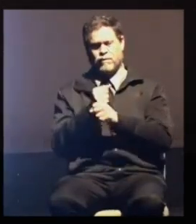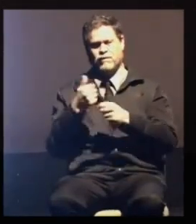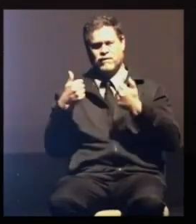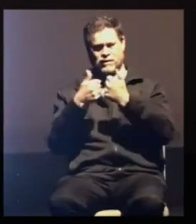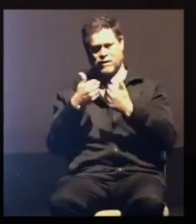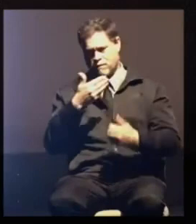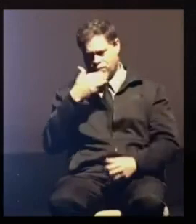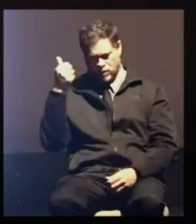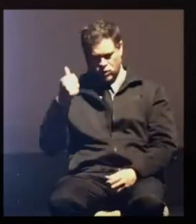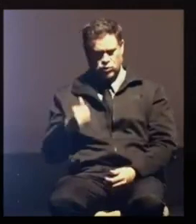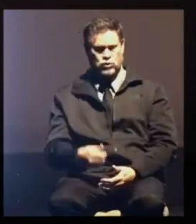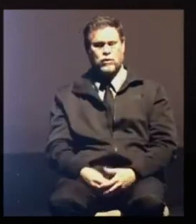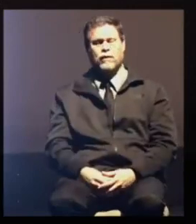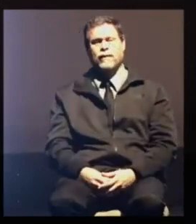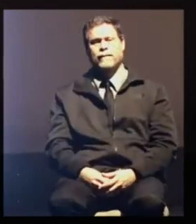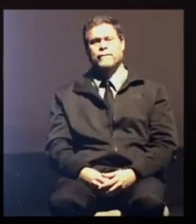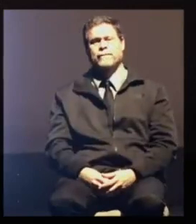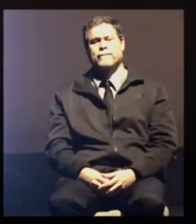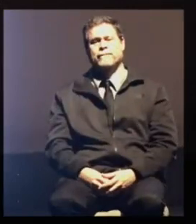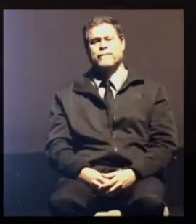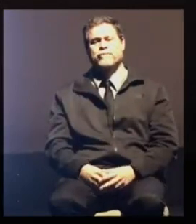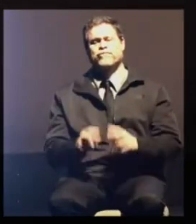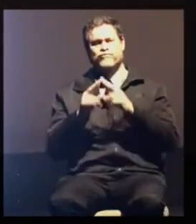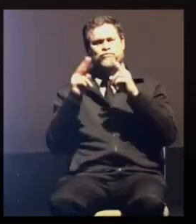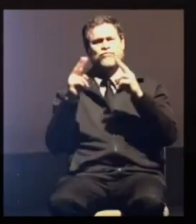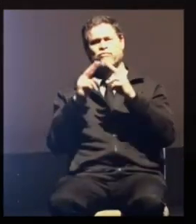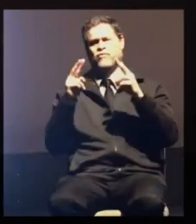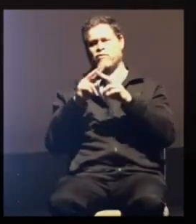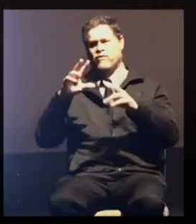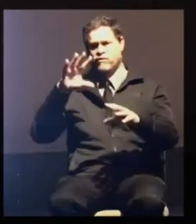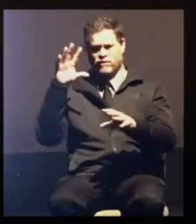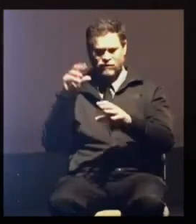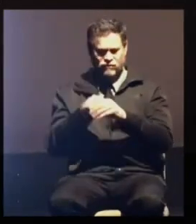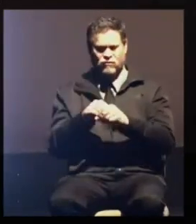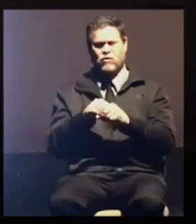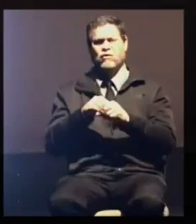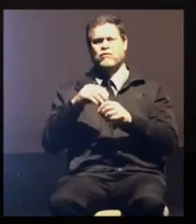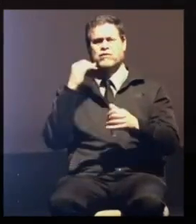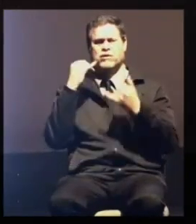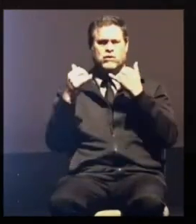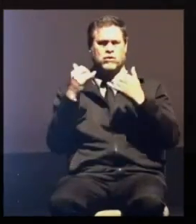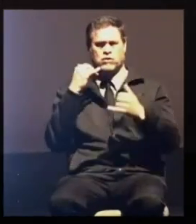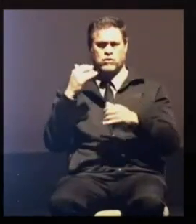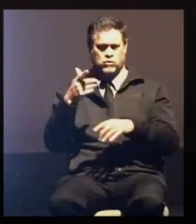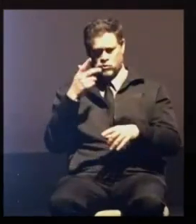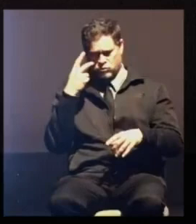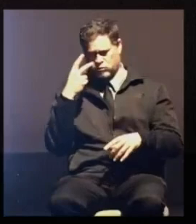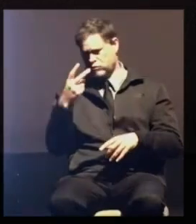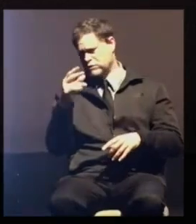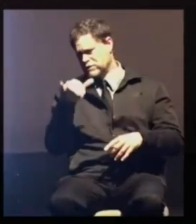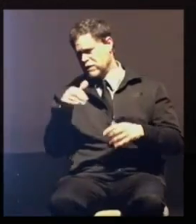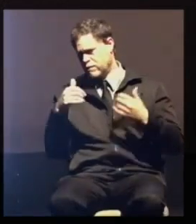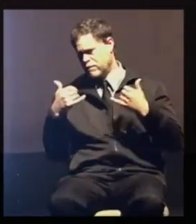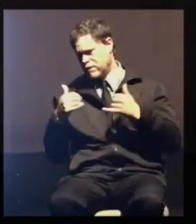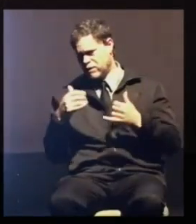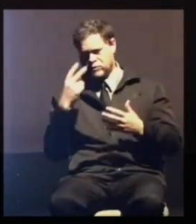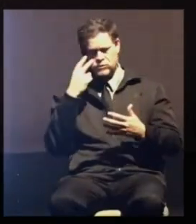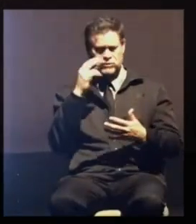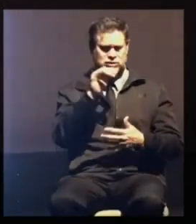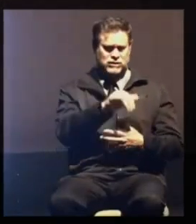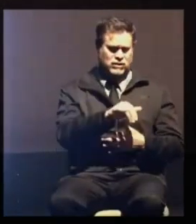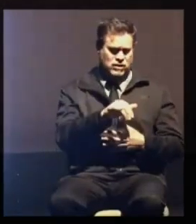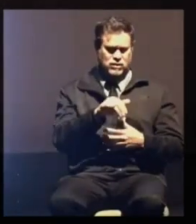better, and very, very involved. And you get calls from them. Have you watched? Have you seen this play? Have you seen